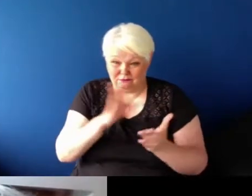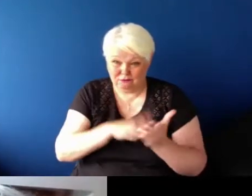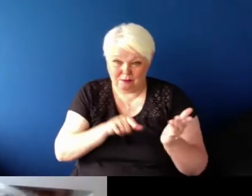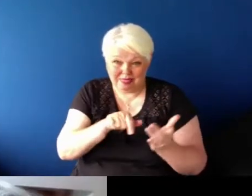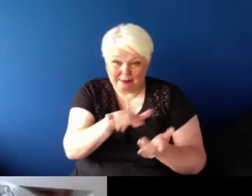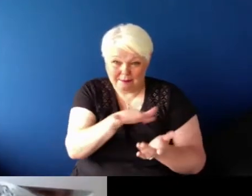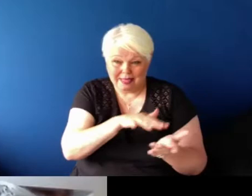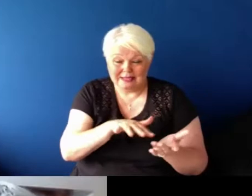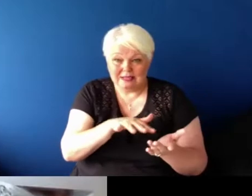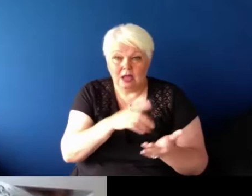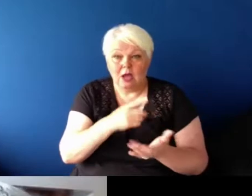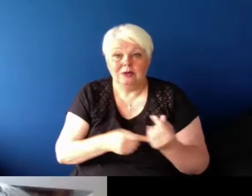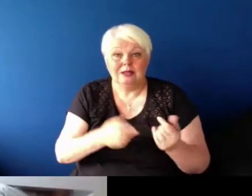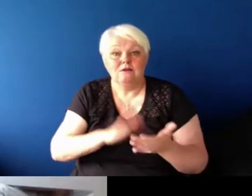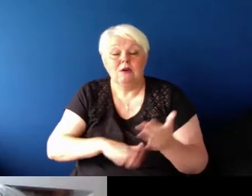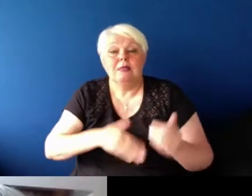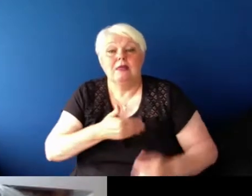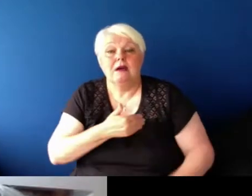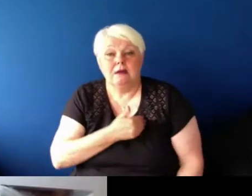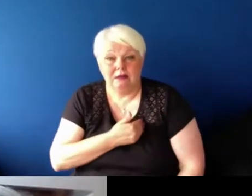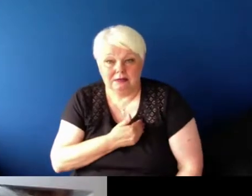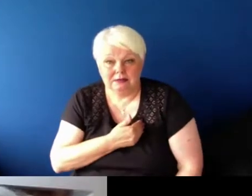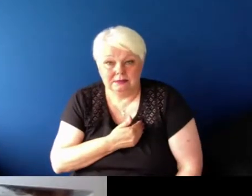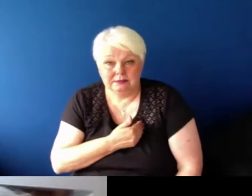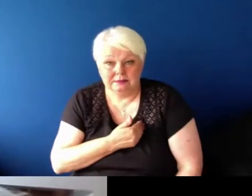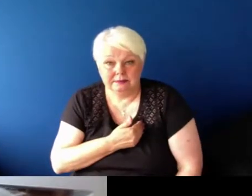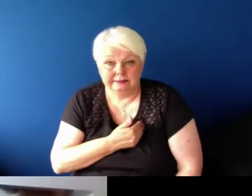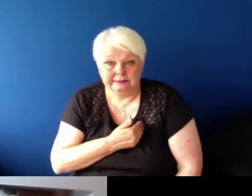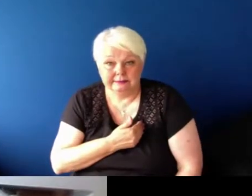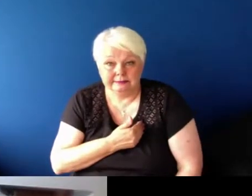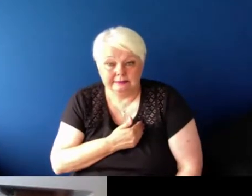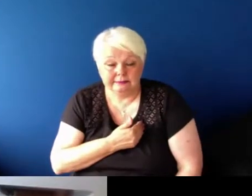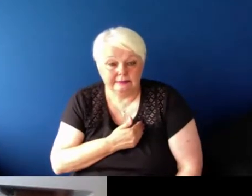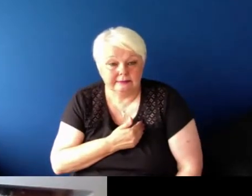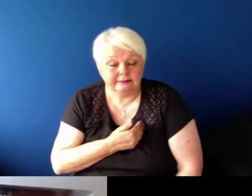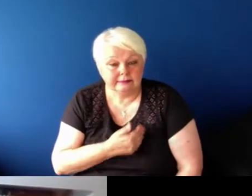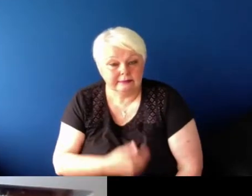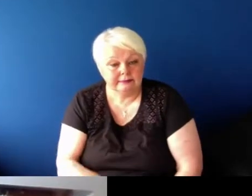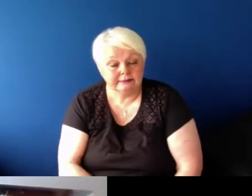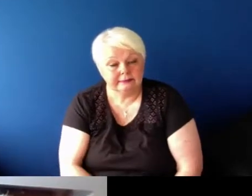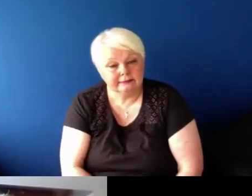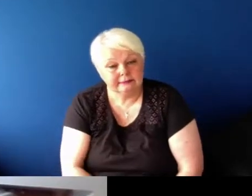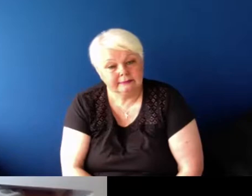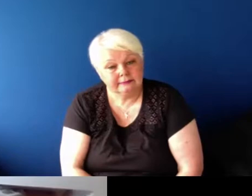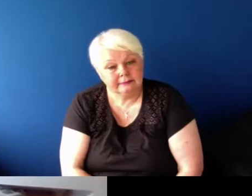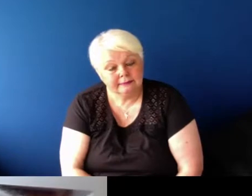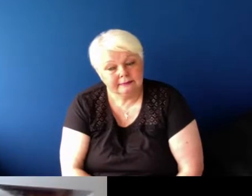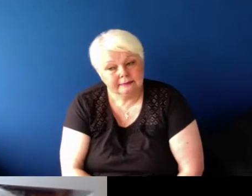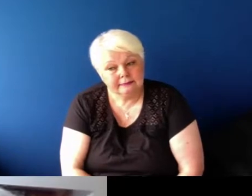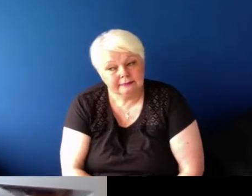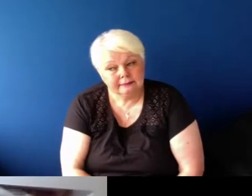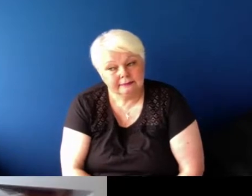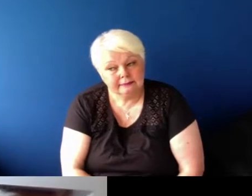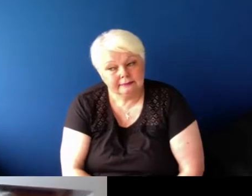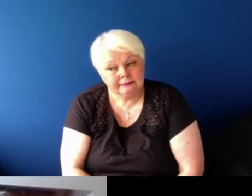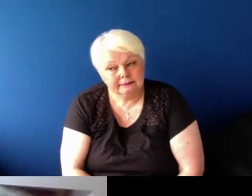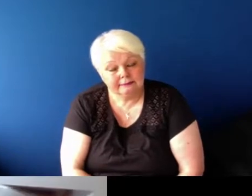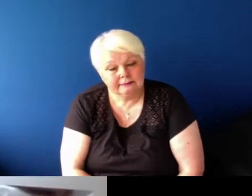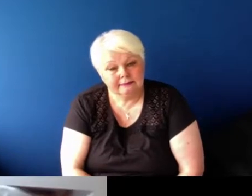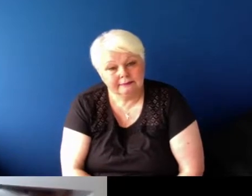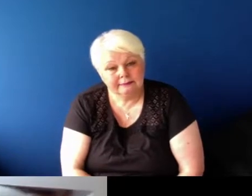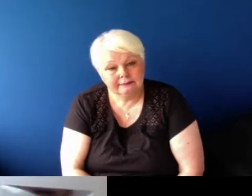in any other way but from the heart. Mm-hmm. And I think that the people that make those, you know,